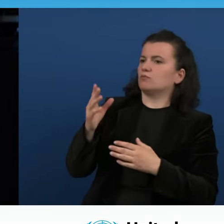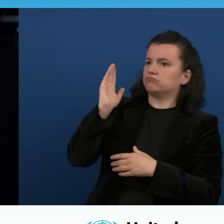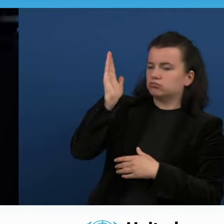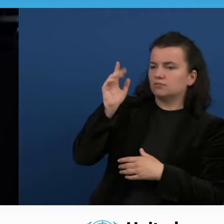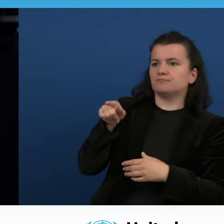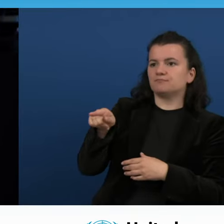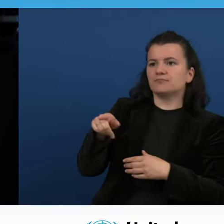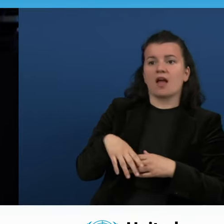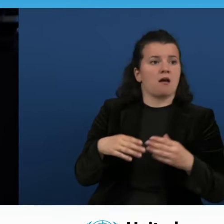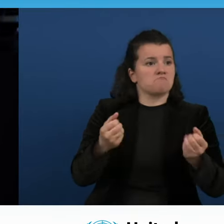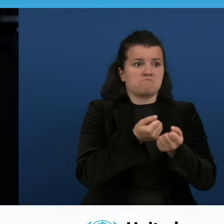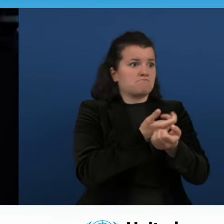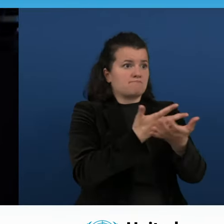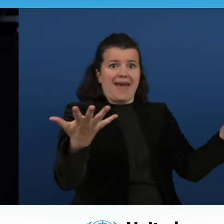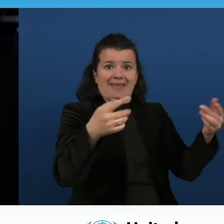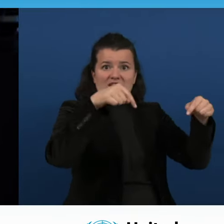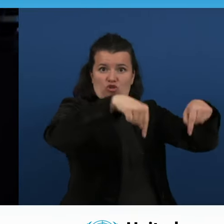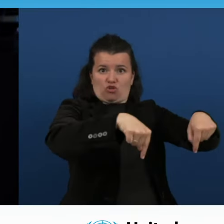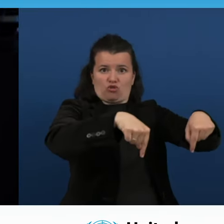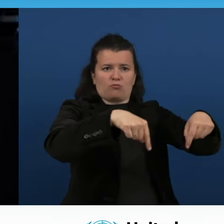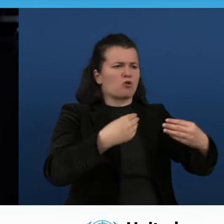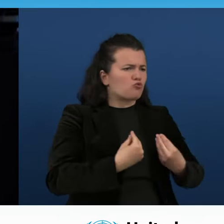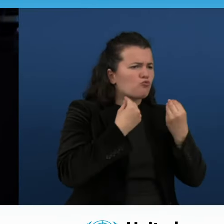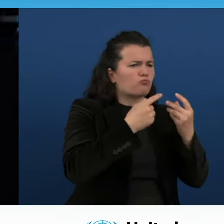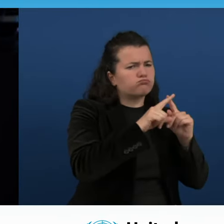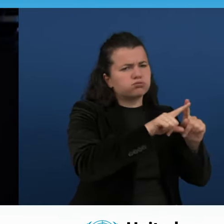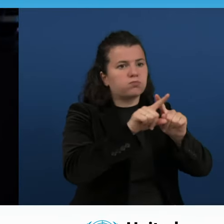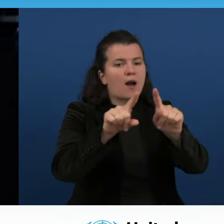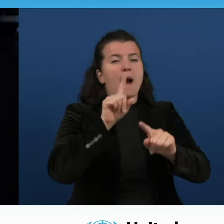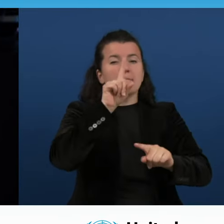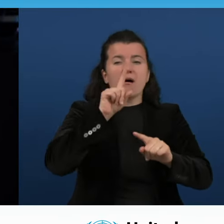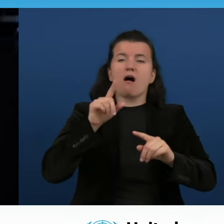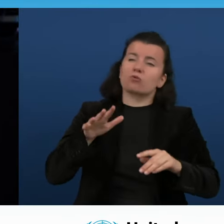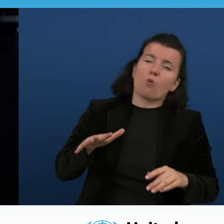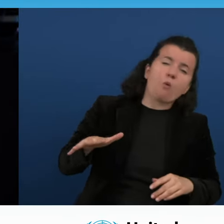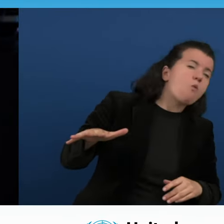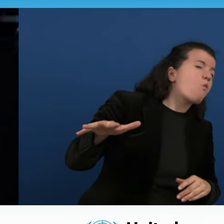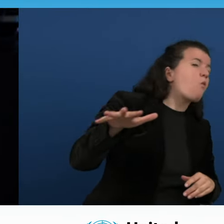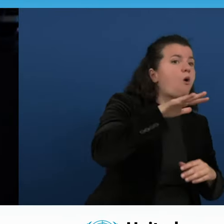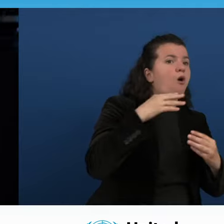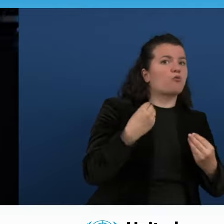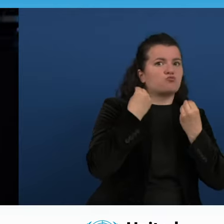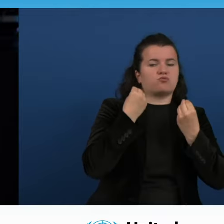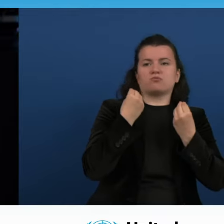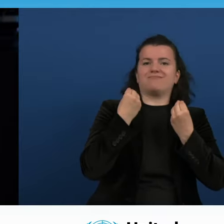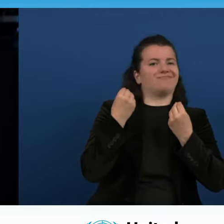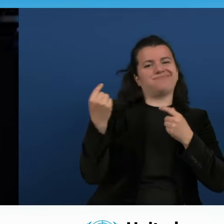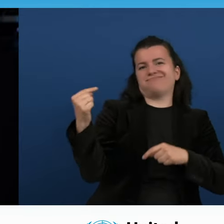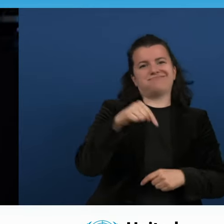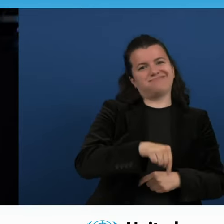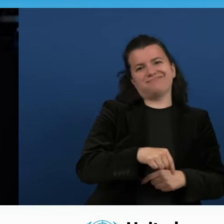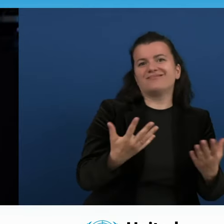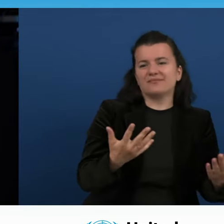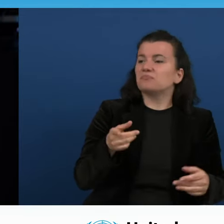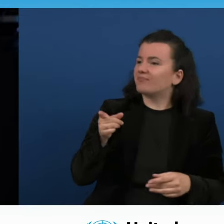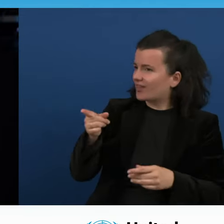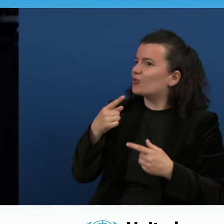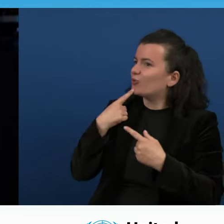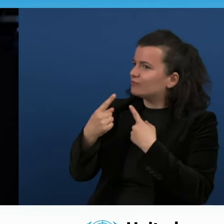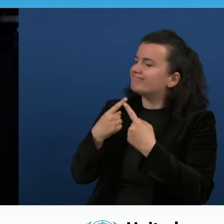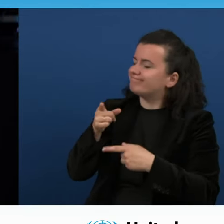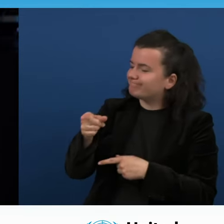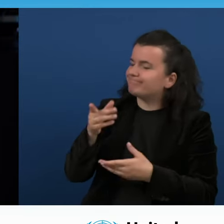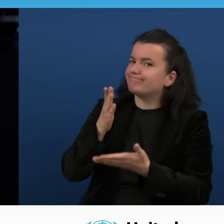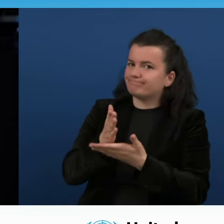here, right? And at the same time, just to bring back another data point that we talked about, the fact that right now in the world, we're seeing the highest number